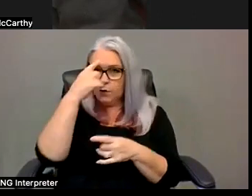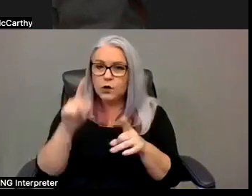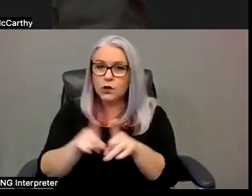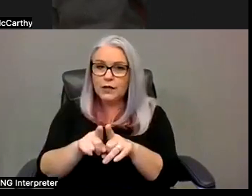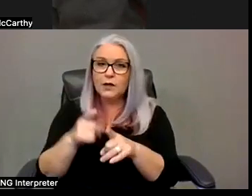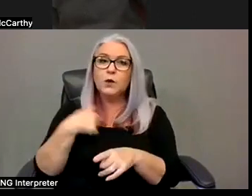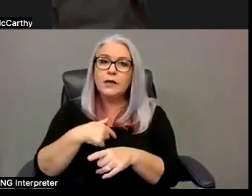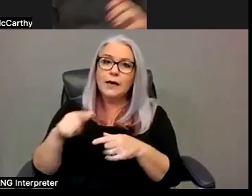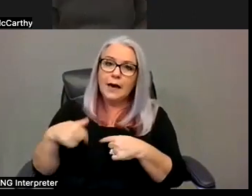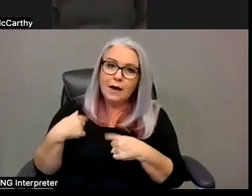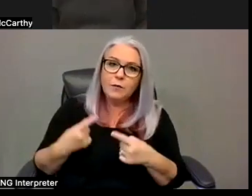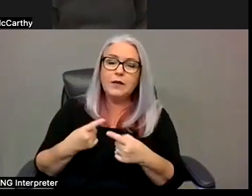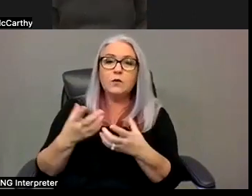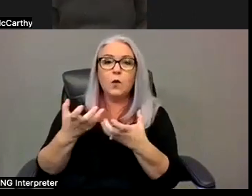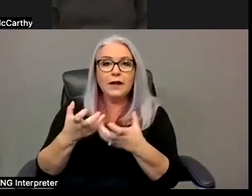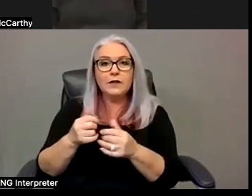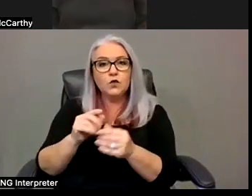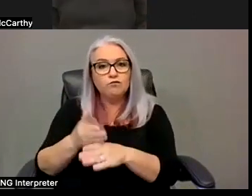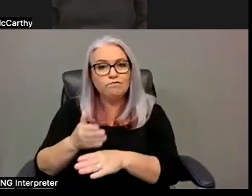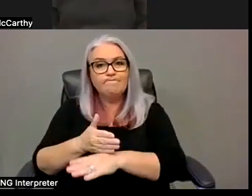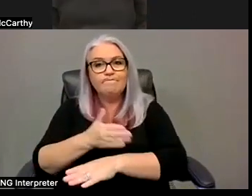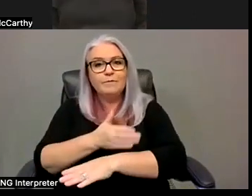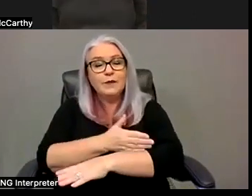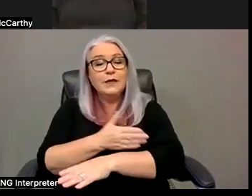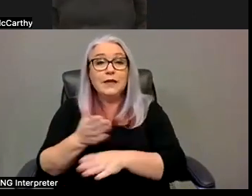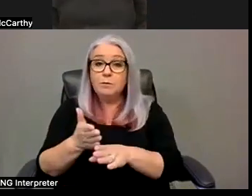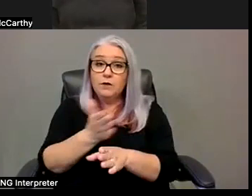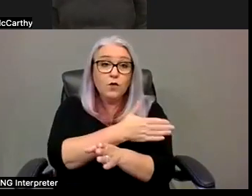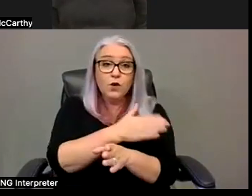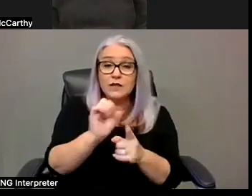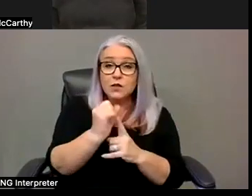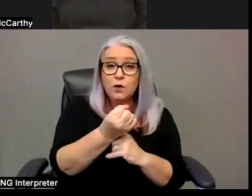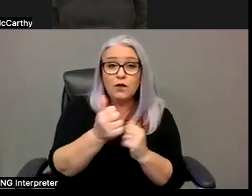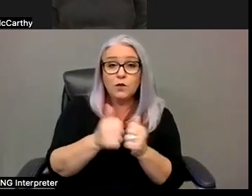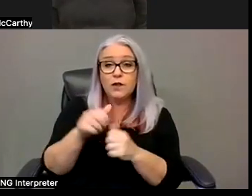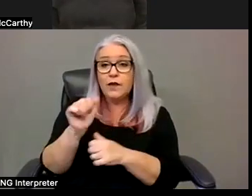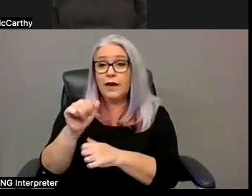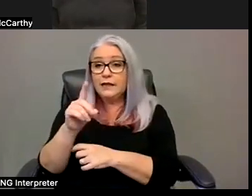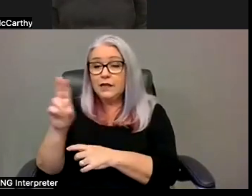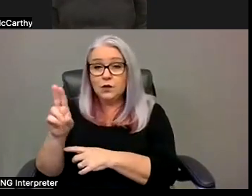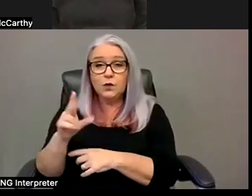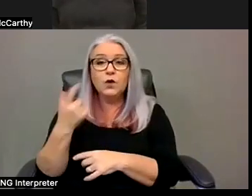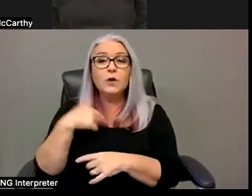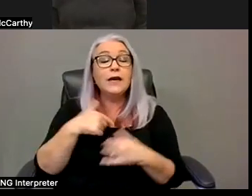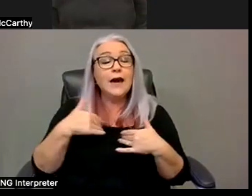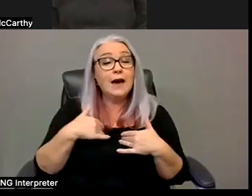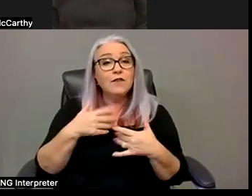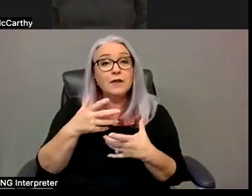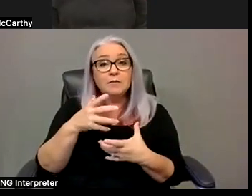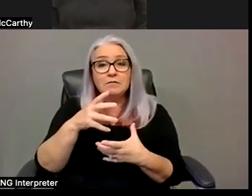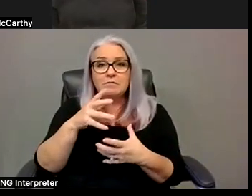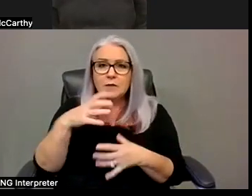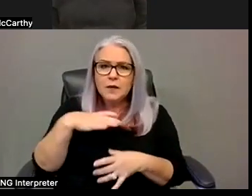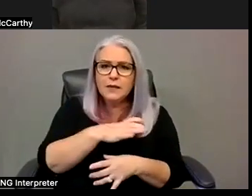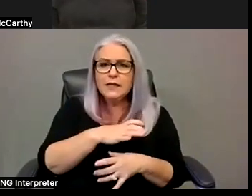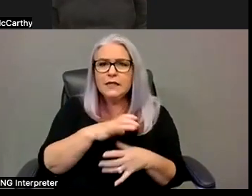diligent about improving even before the situation with the ADUs. We formed an internal committee to really assess how